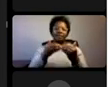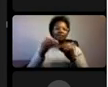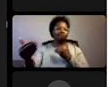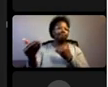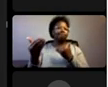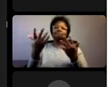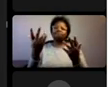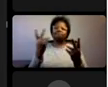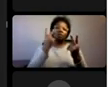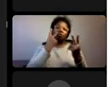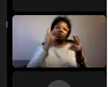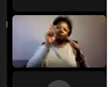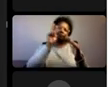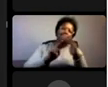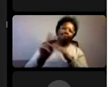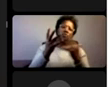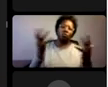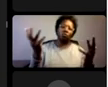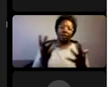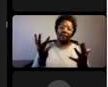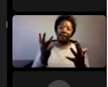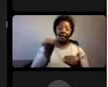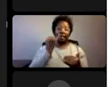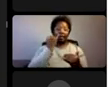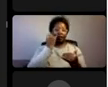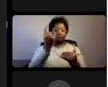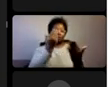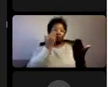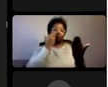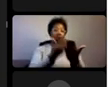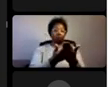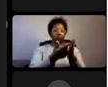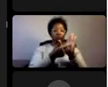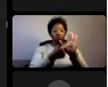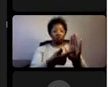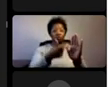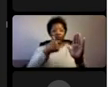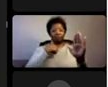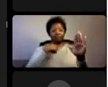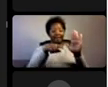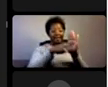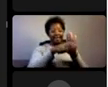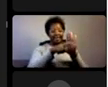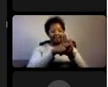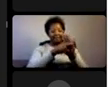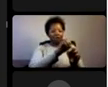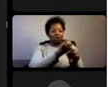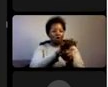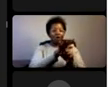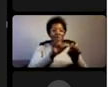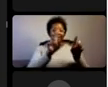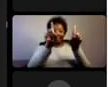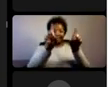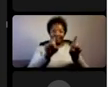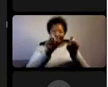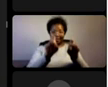a proof of a negative test required for students and staff to return.